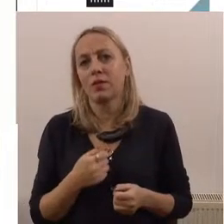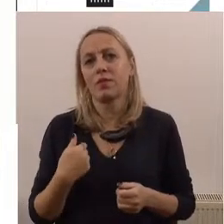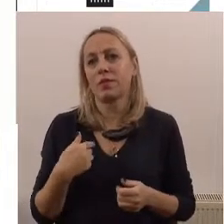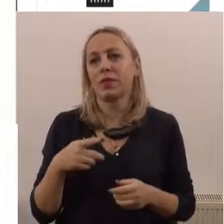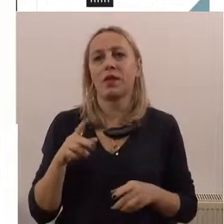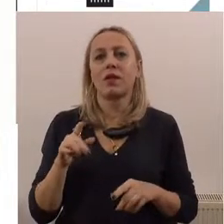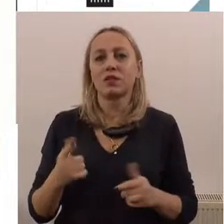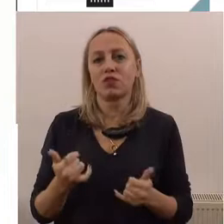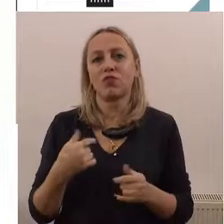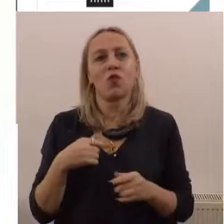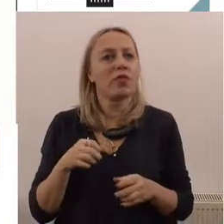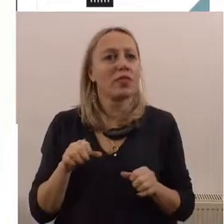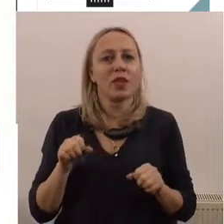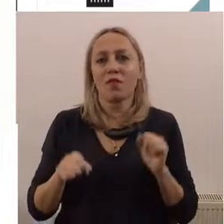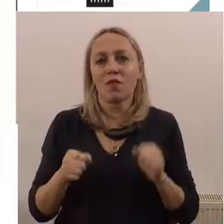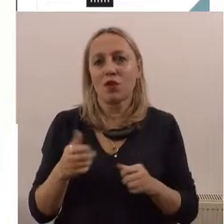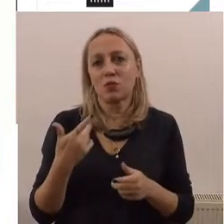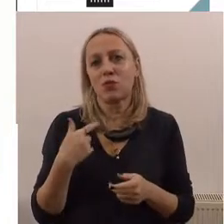social networks.